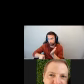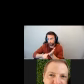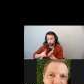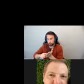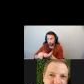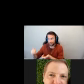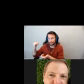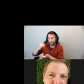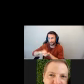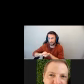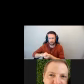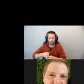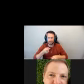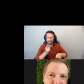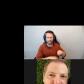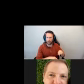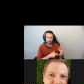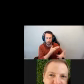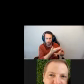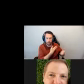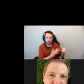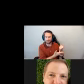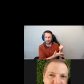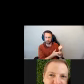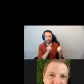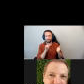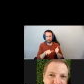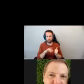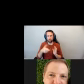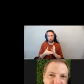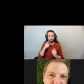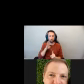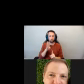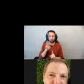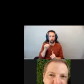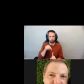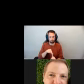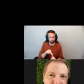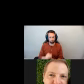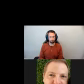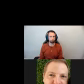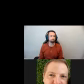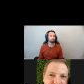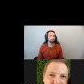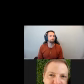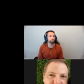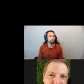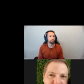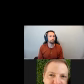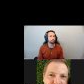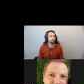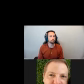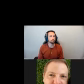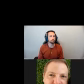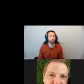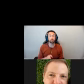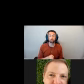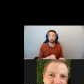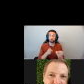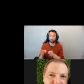partners around campus. That is the job of the BRM. And the other thing that we have gotten really